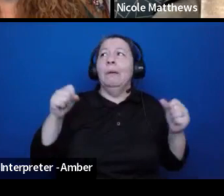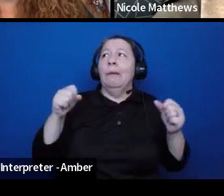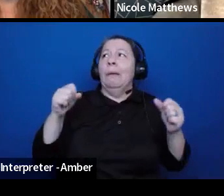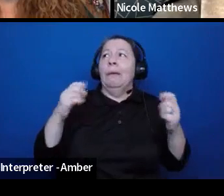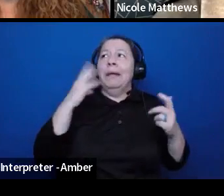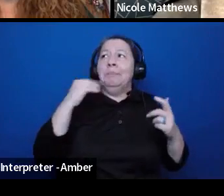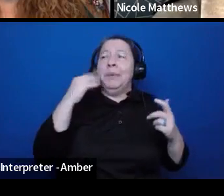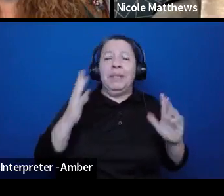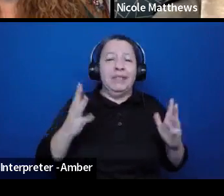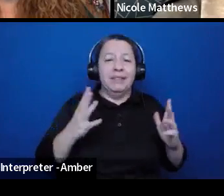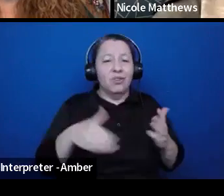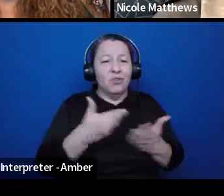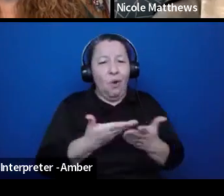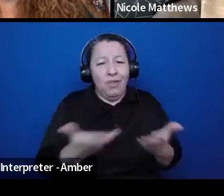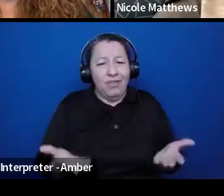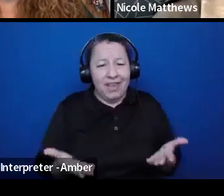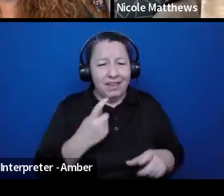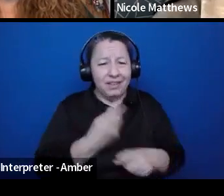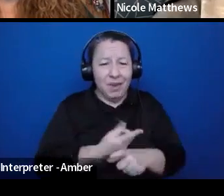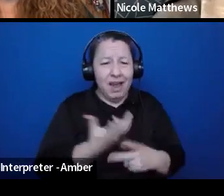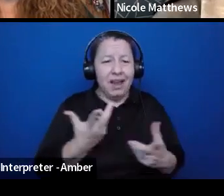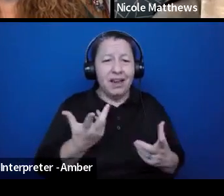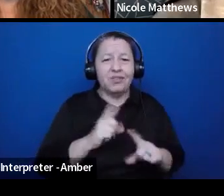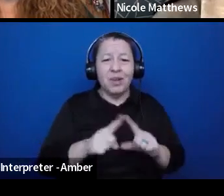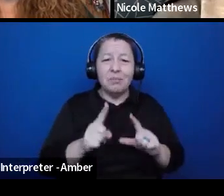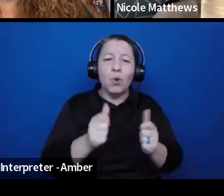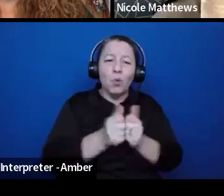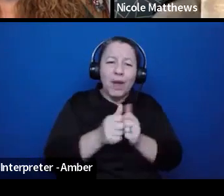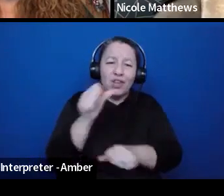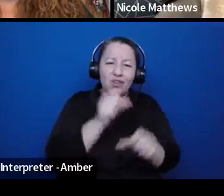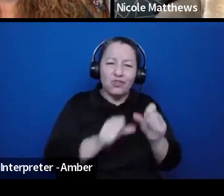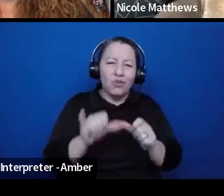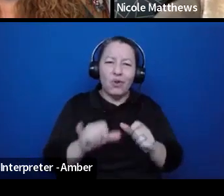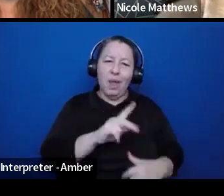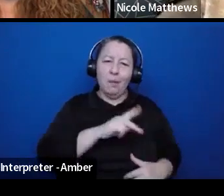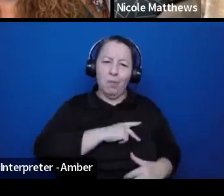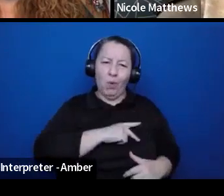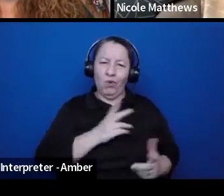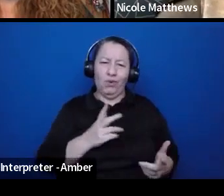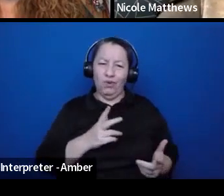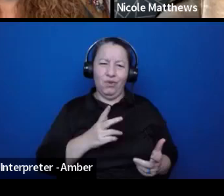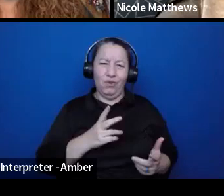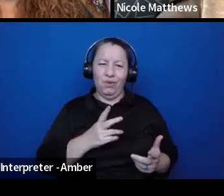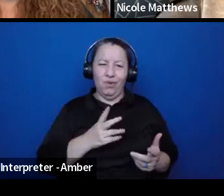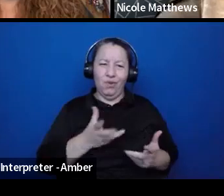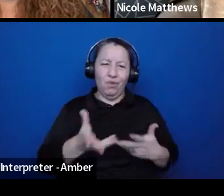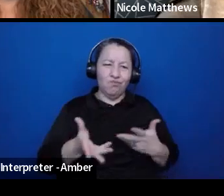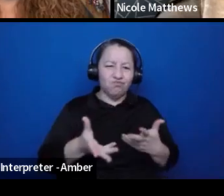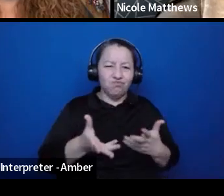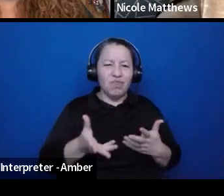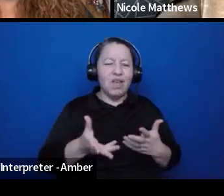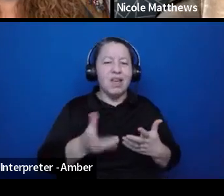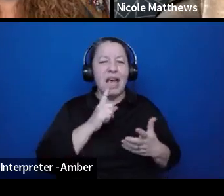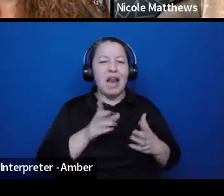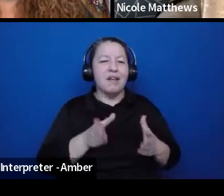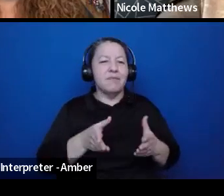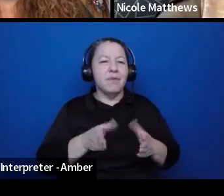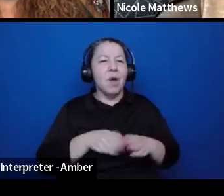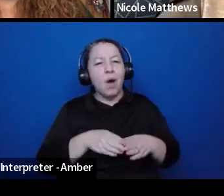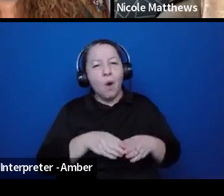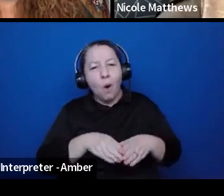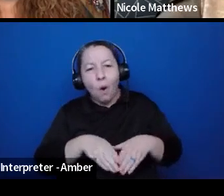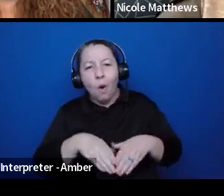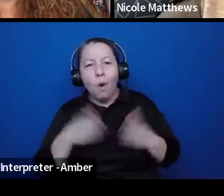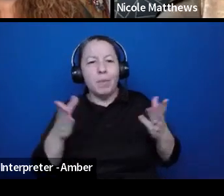on that personal level, just kind of opens doors to allow us to be vulnerable when bad things happen